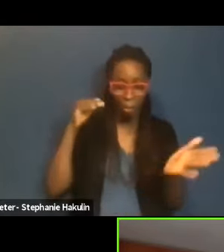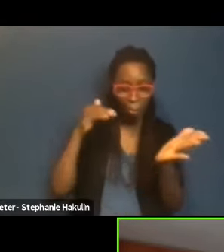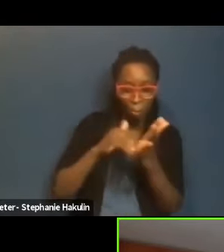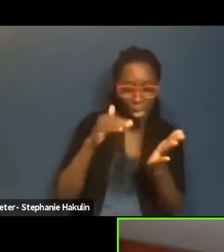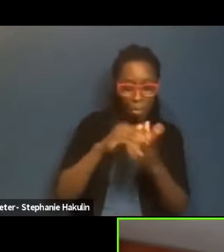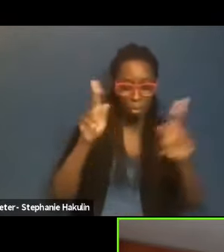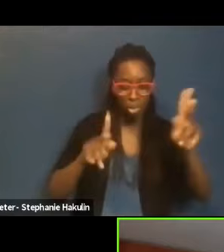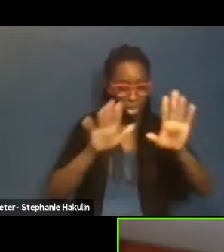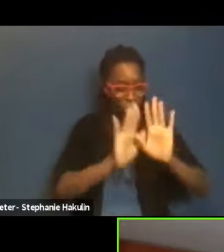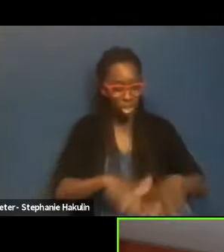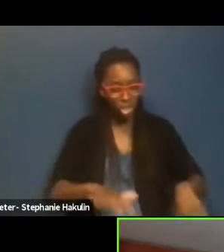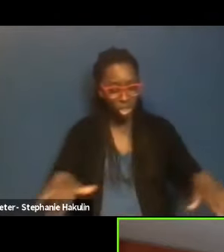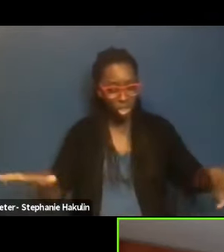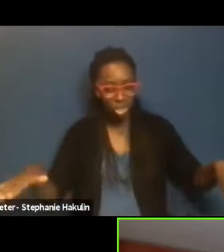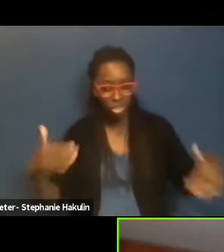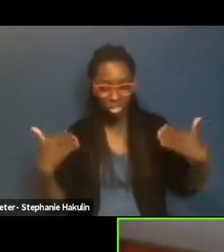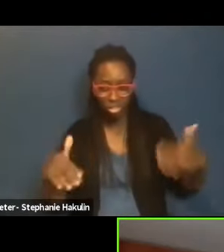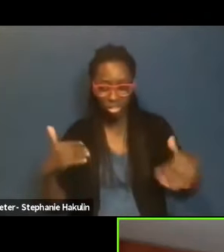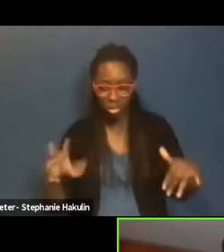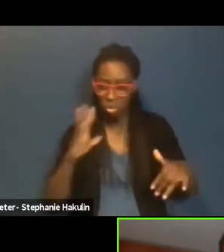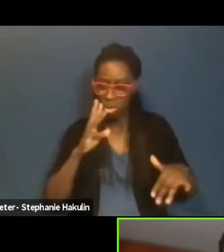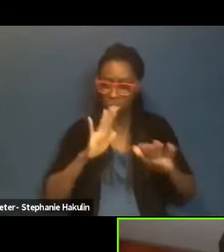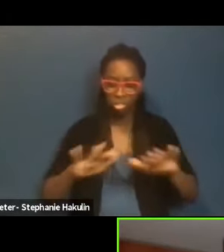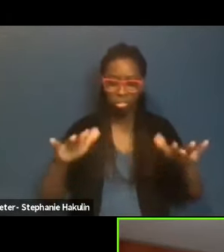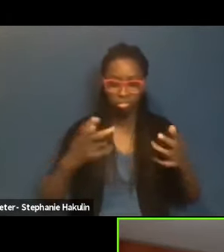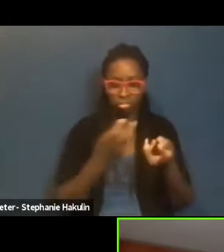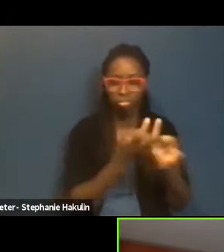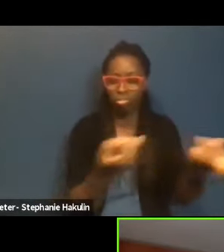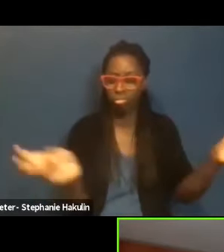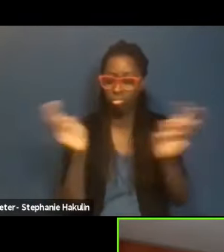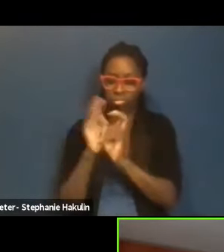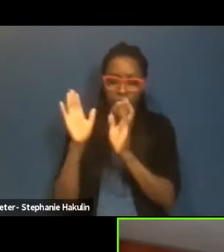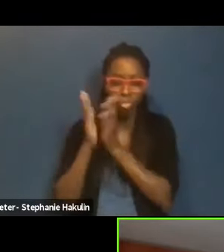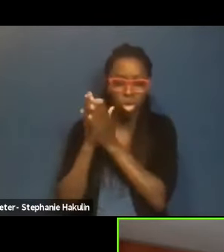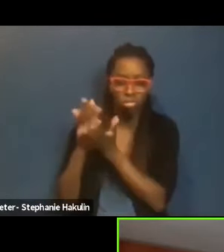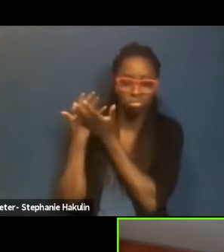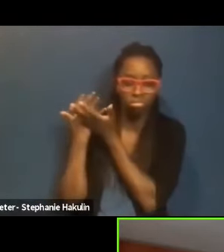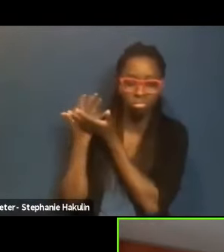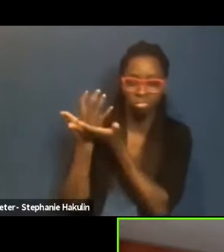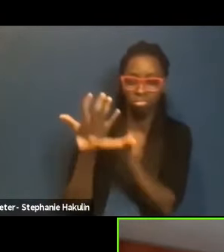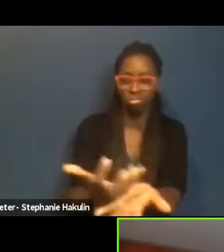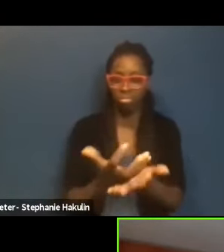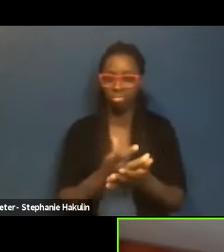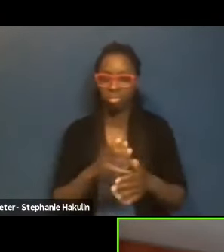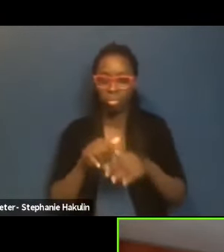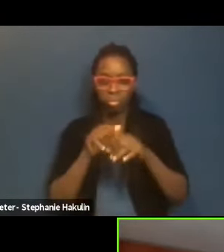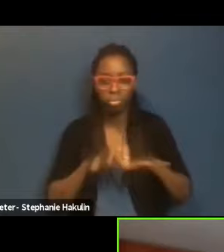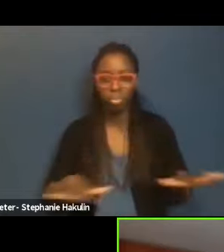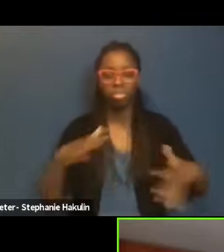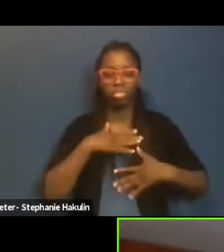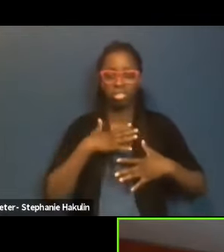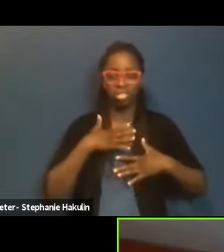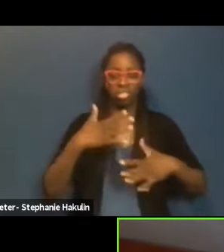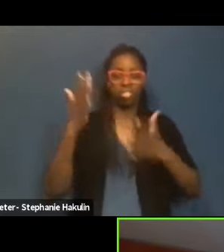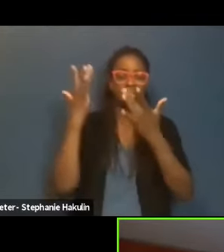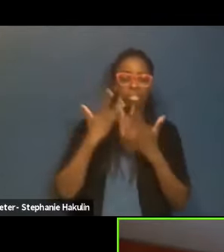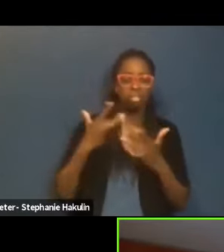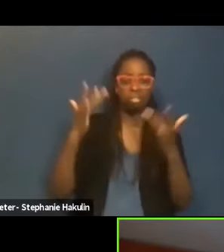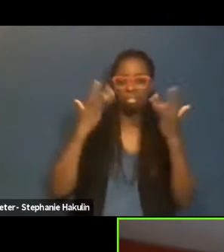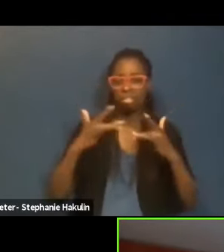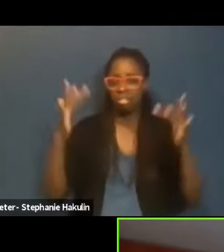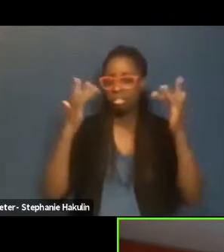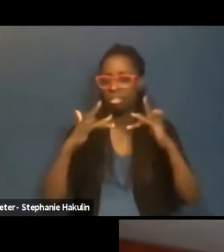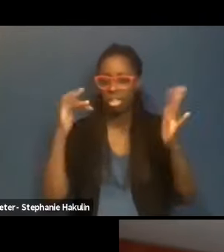waters, carried by the blessing of your breath, have mercy on us. Amen. Thank you so much, BMV.